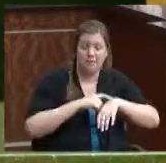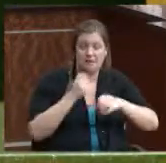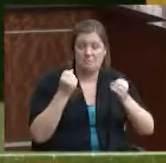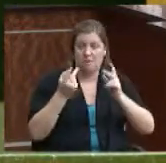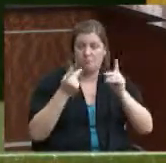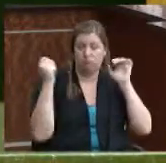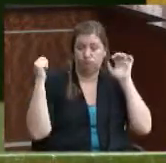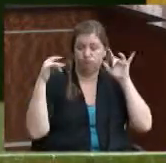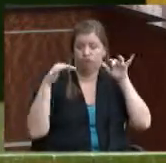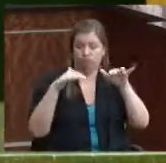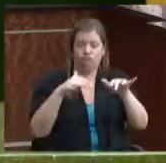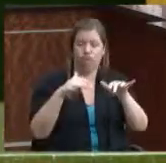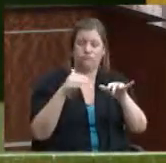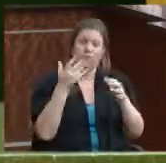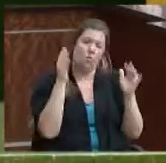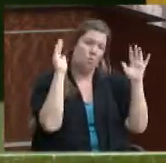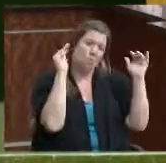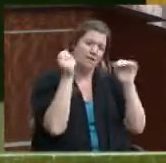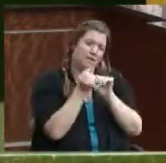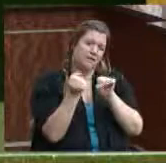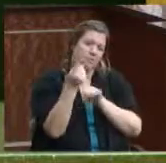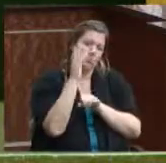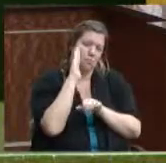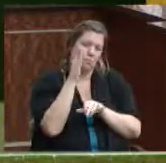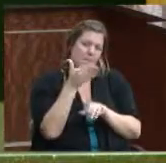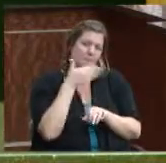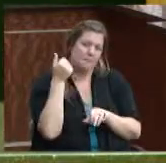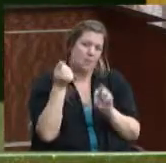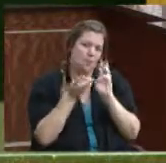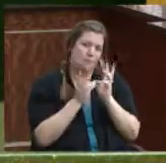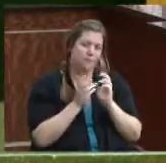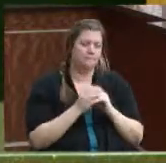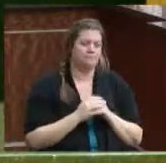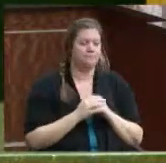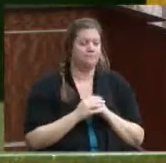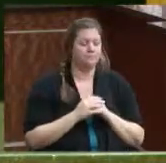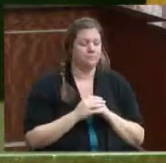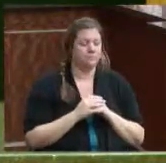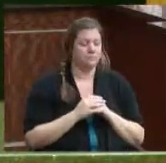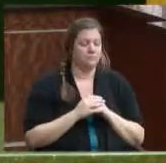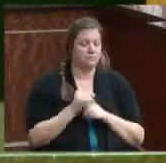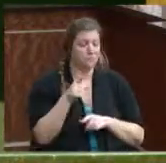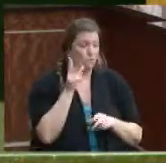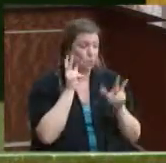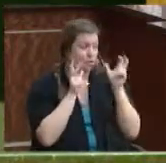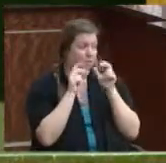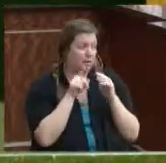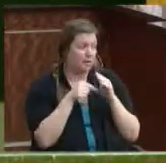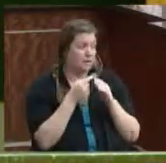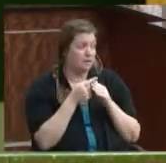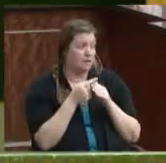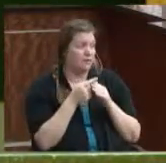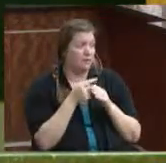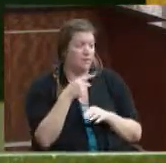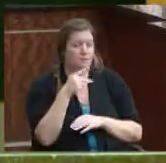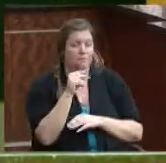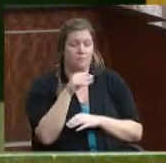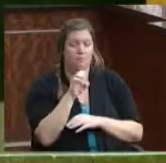and hopefully next year be a lot better for them. And you did hear about the Poe Chapel